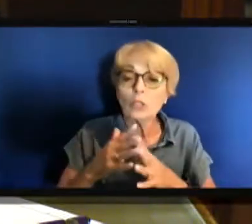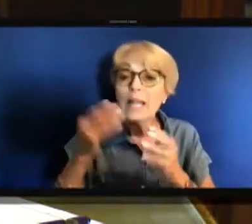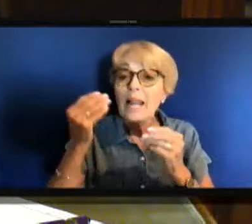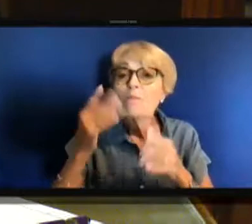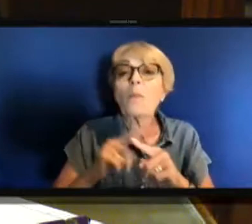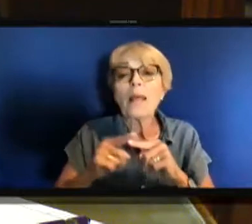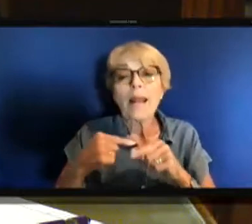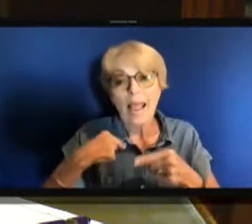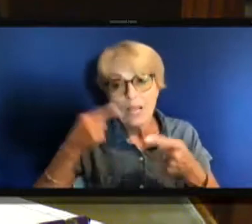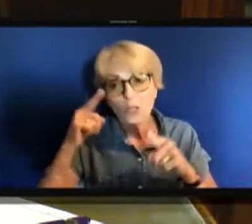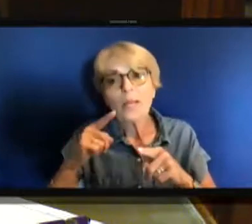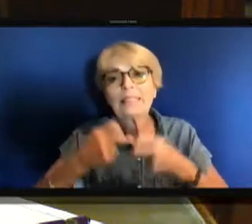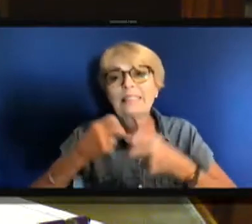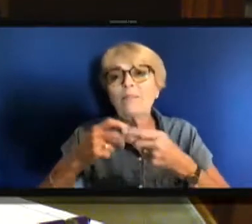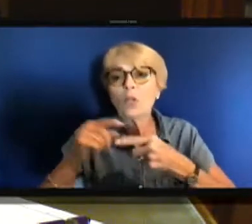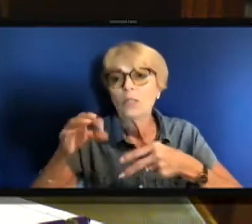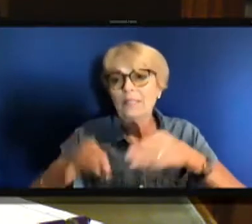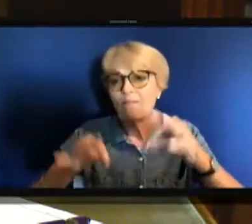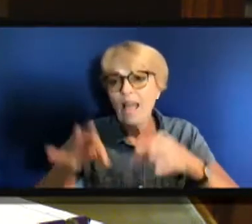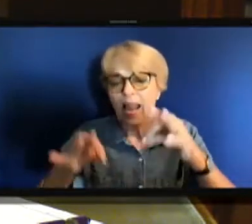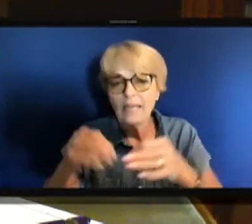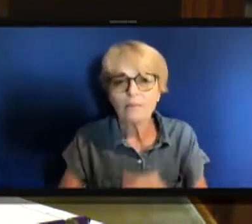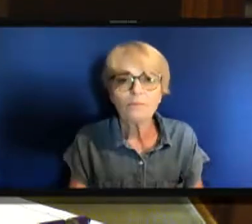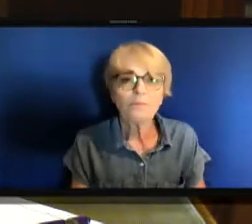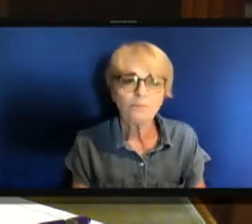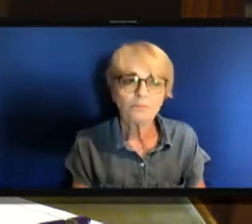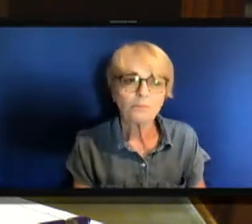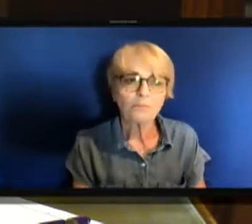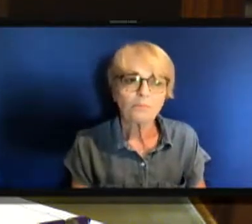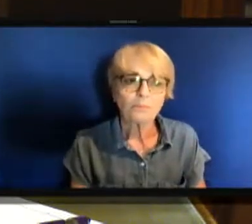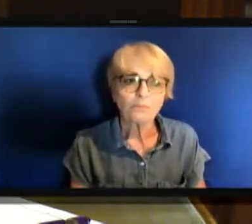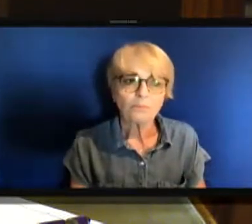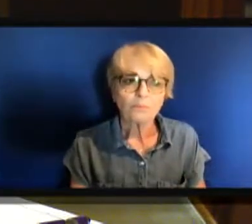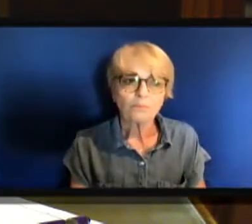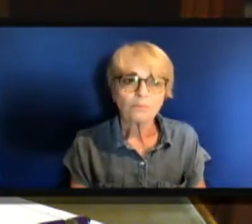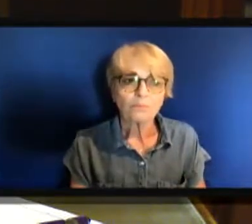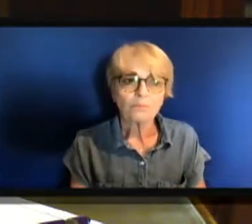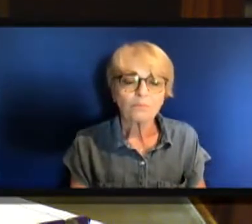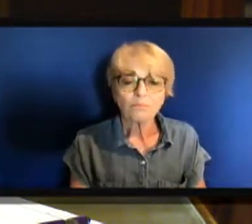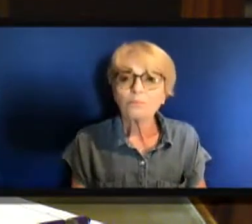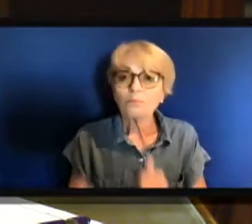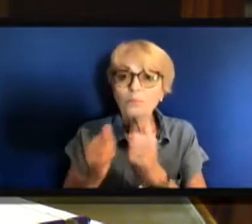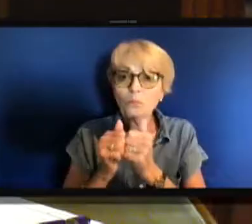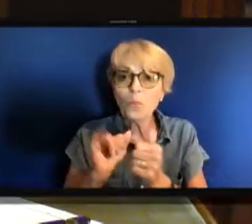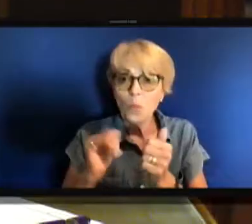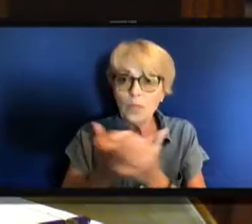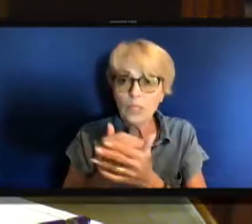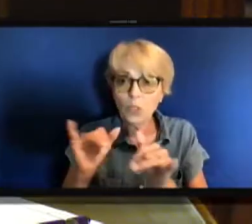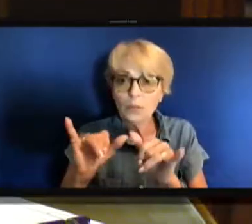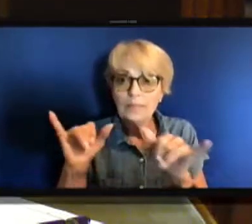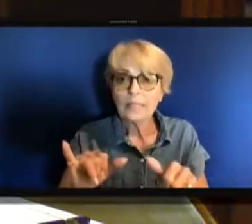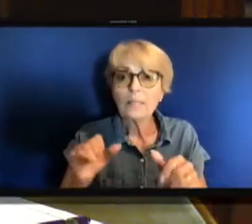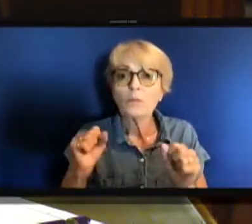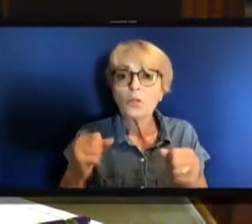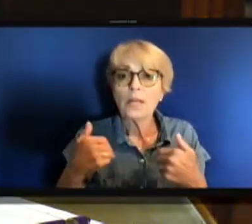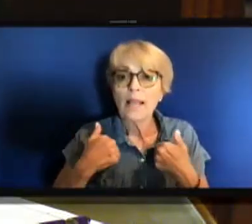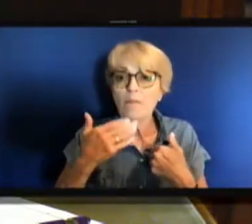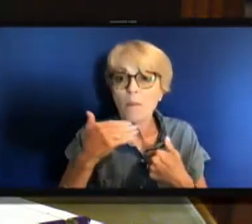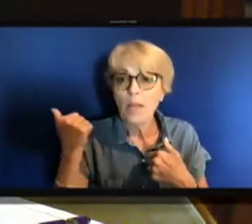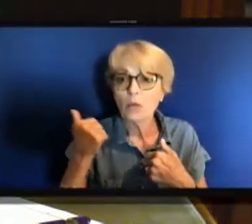to find. And with these new systems, we could, have a lot better search